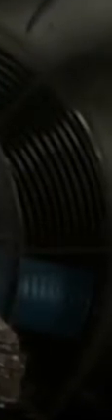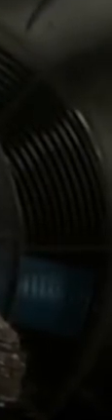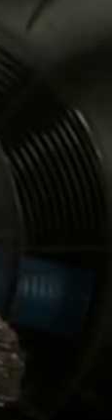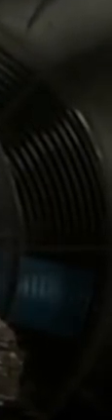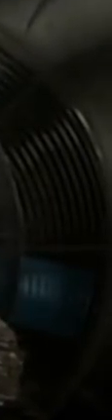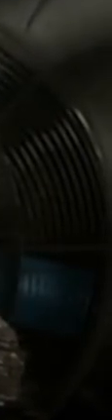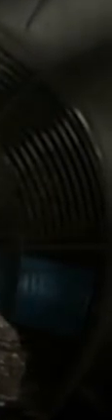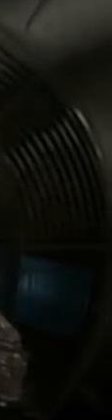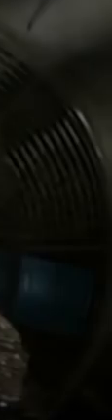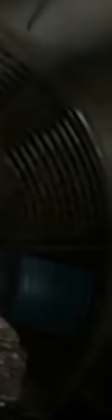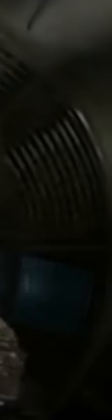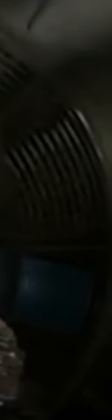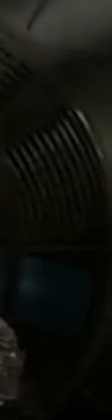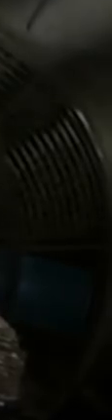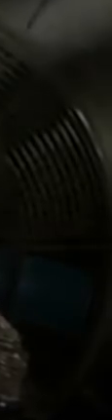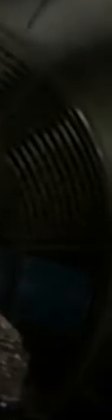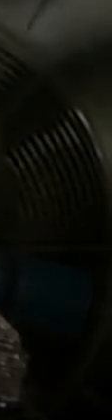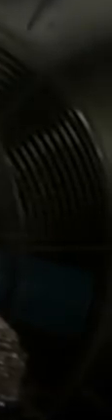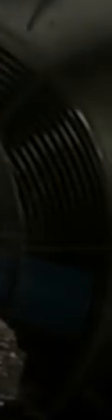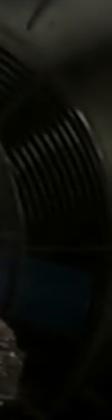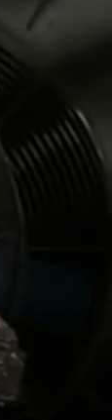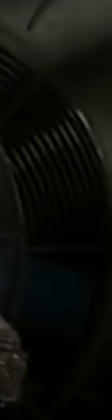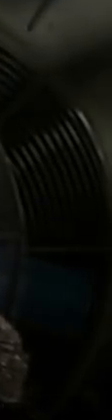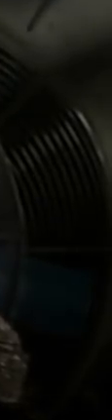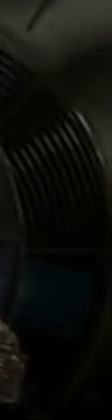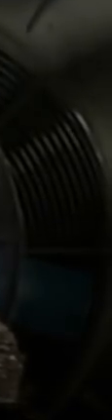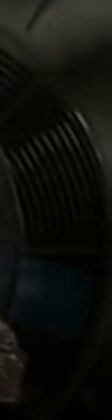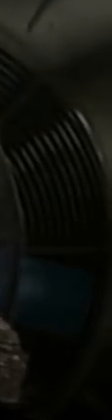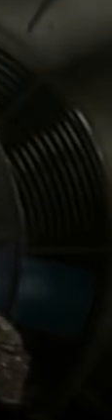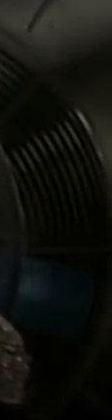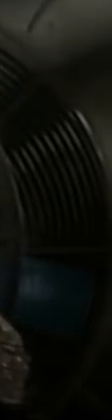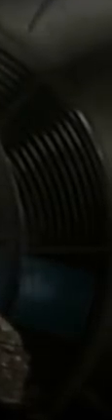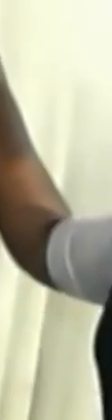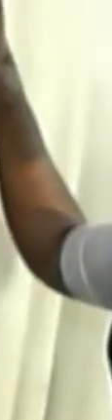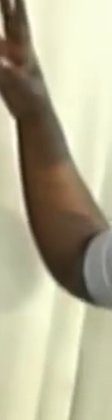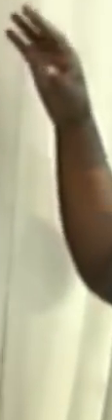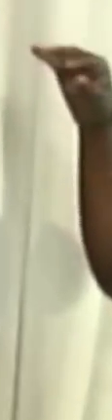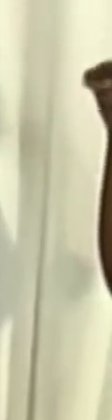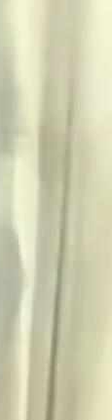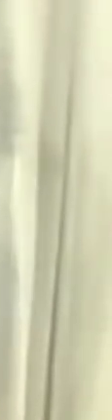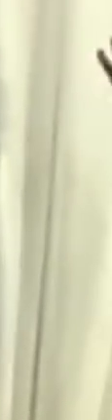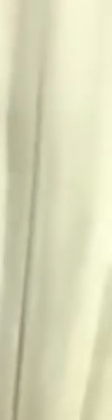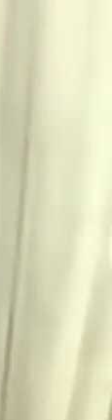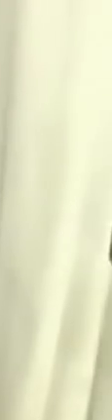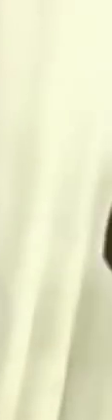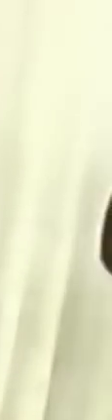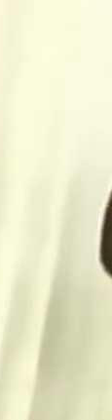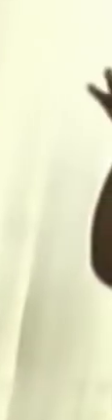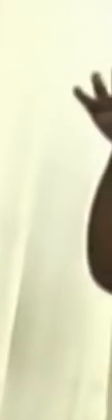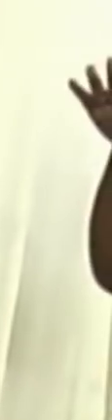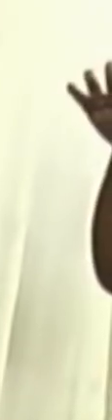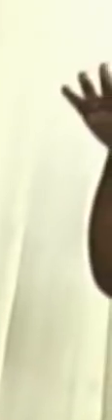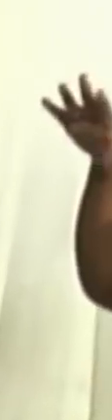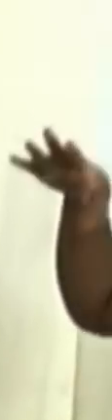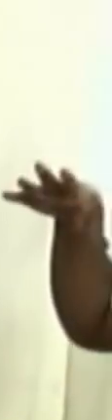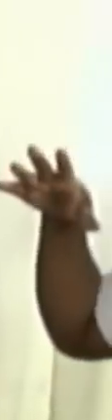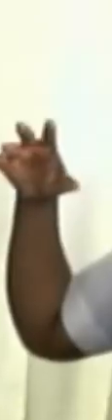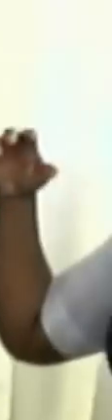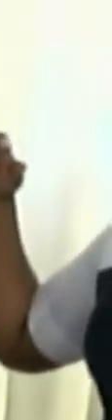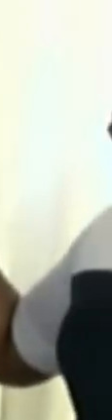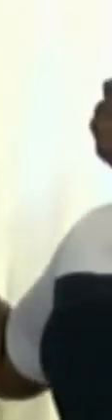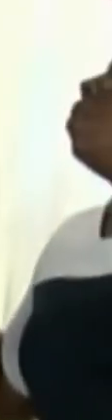your situation, whatever the ache in your heart, whatever the pain in your